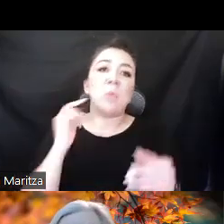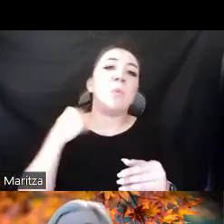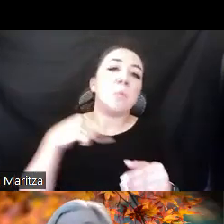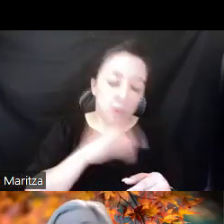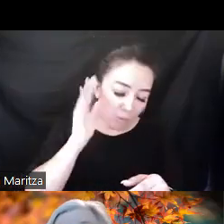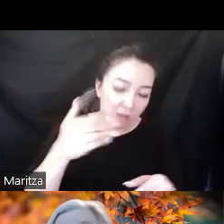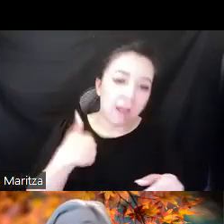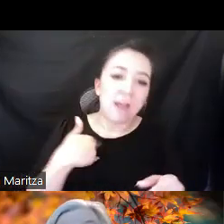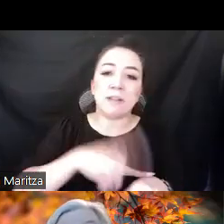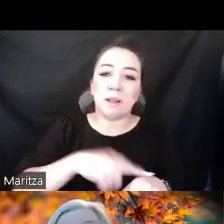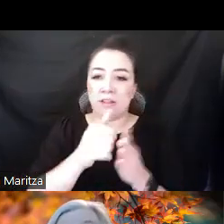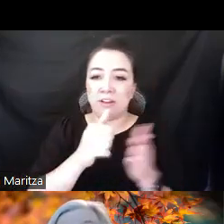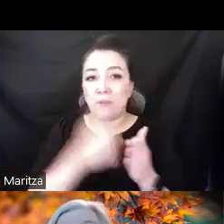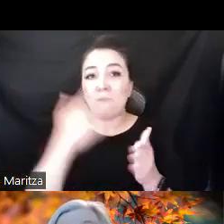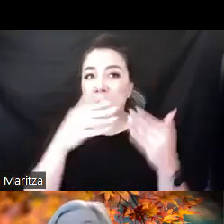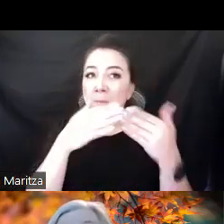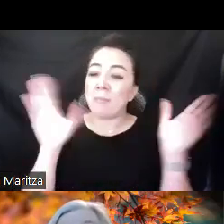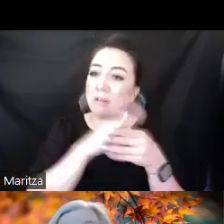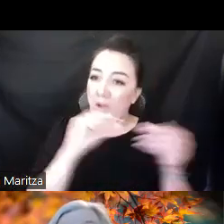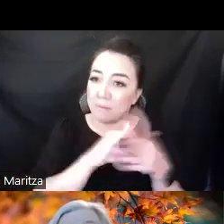the agenda for public comment.